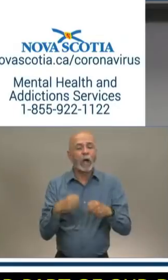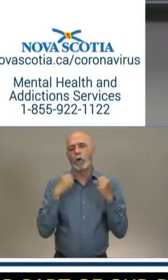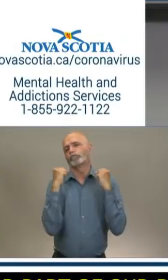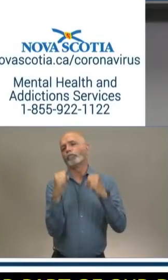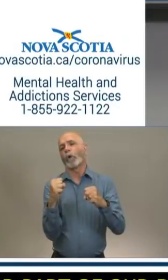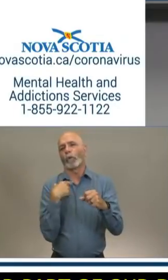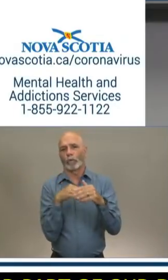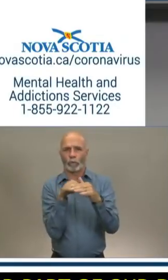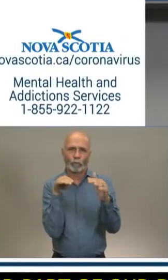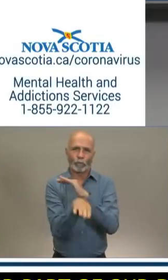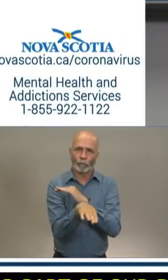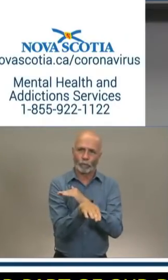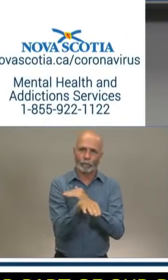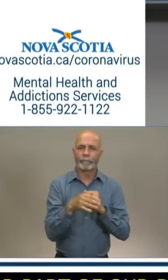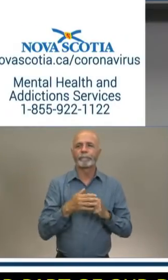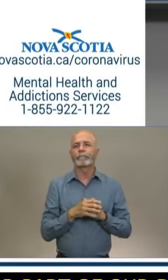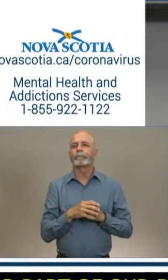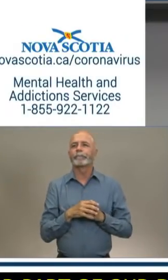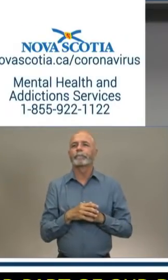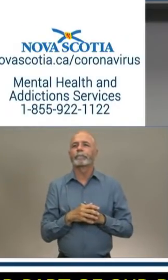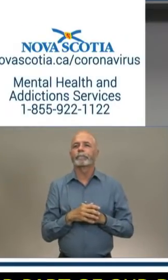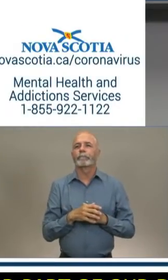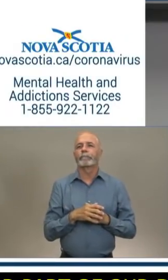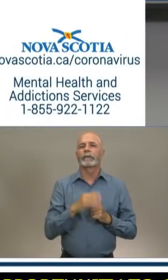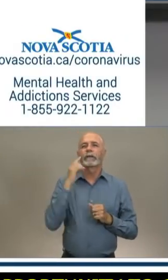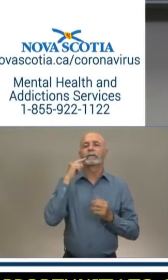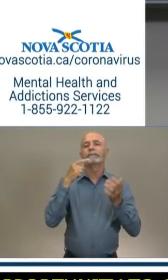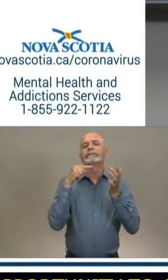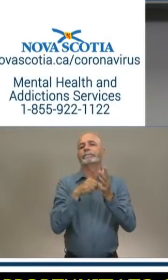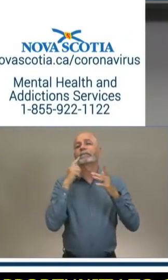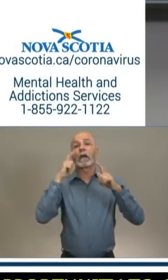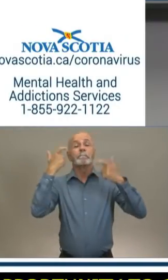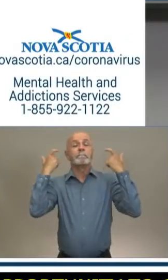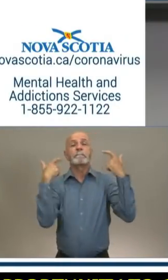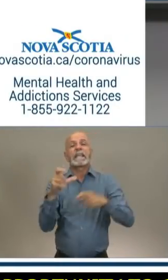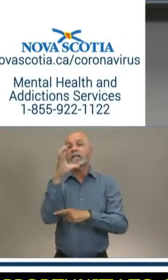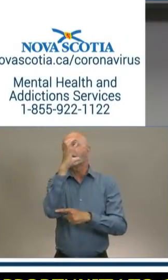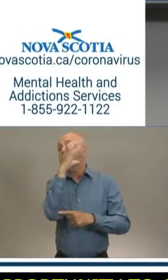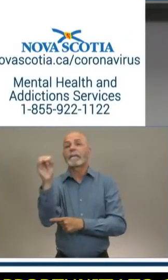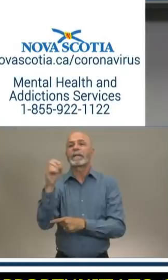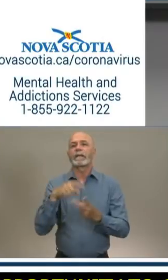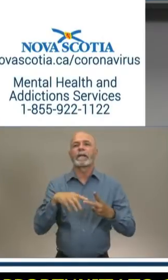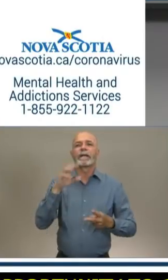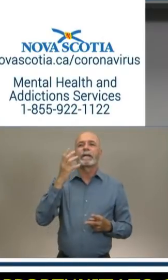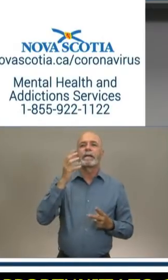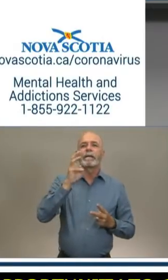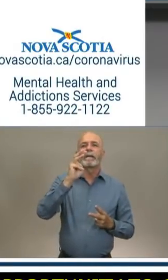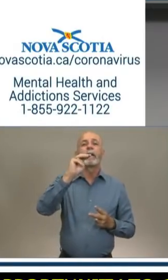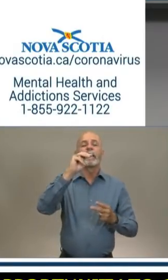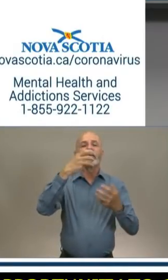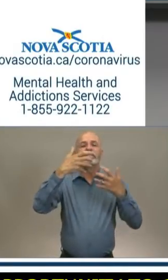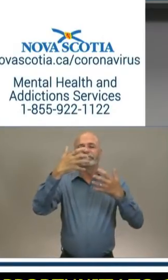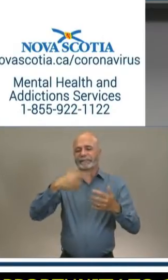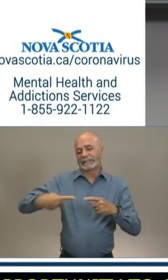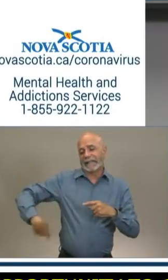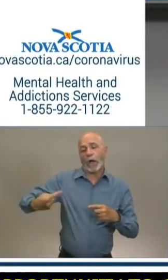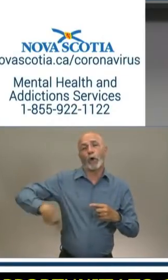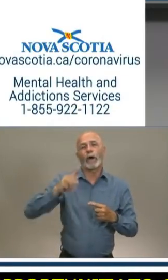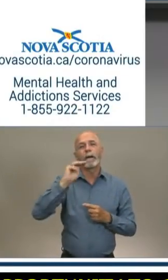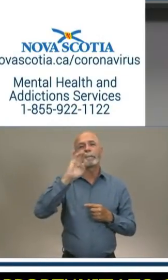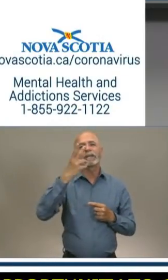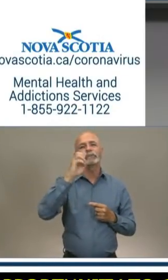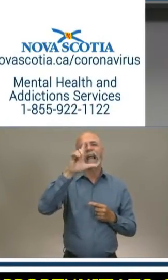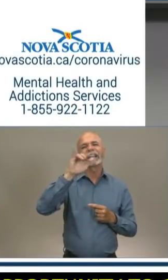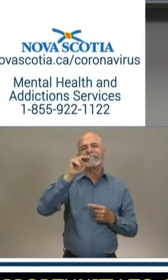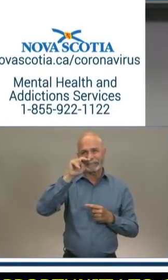working in some of our large employers like Michelin to actually have immunization clinics in the workplace, because the